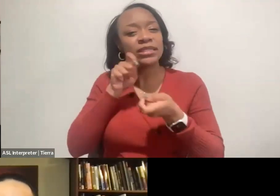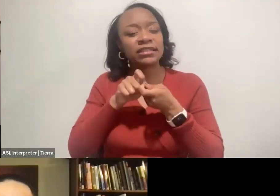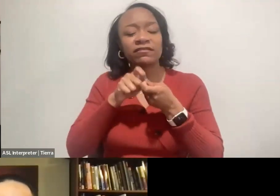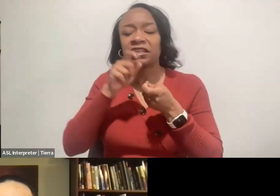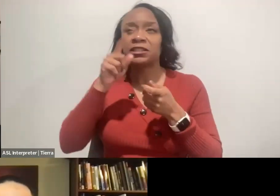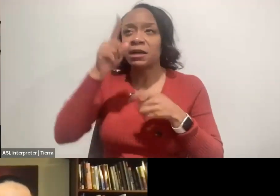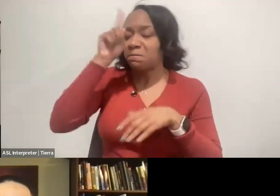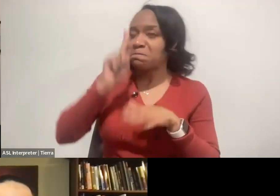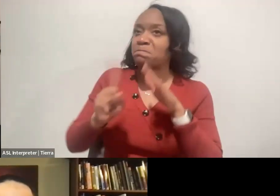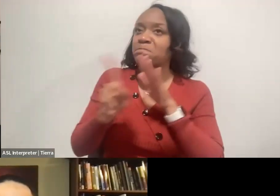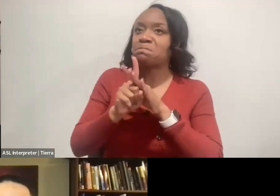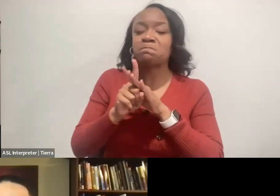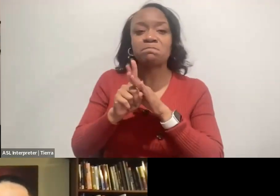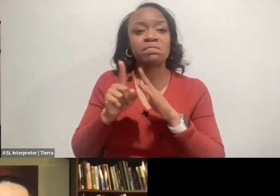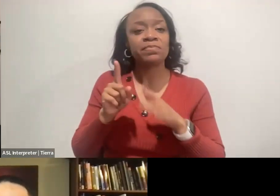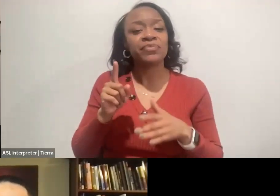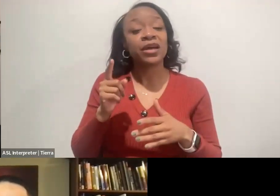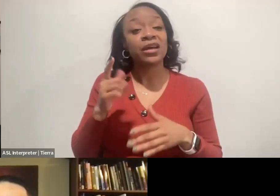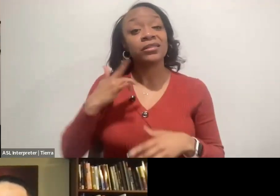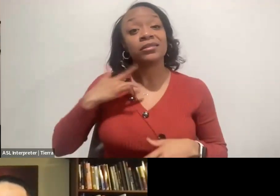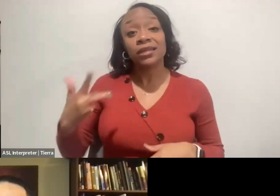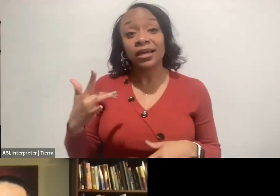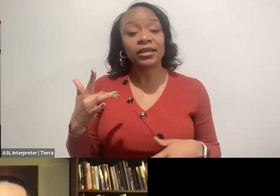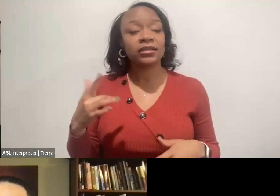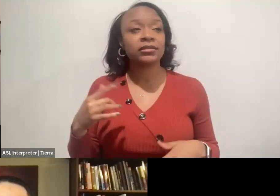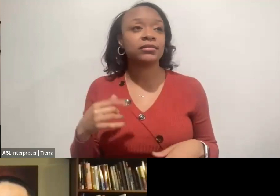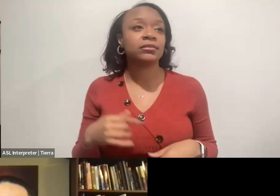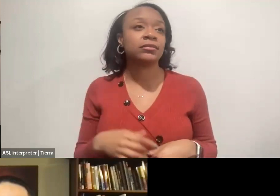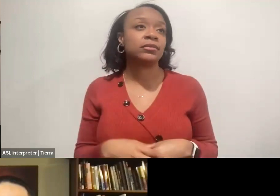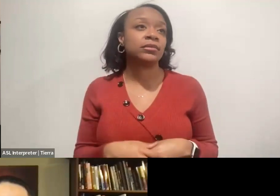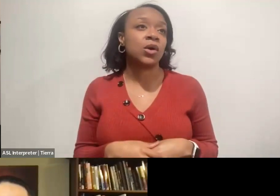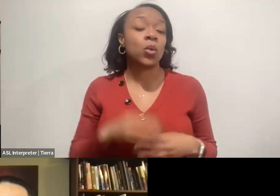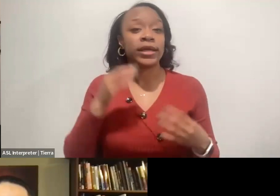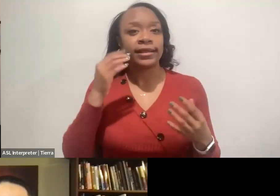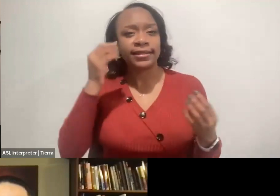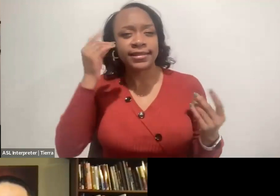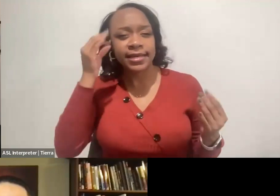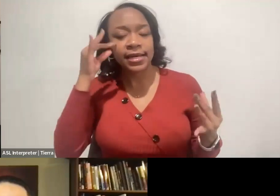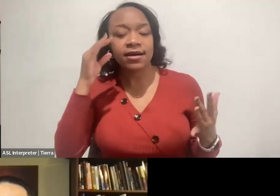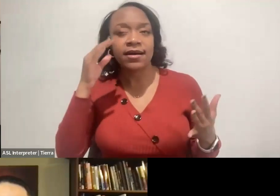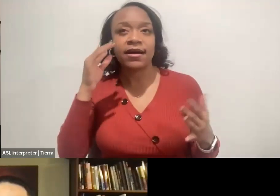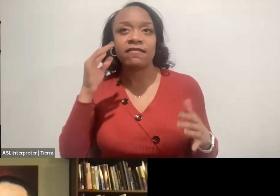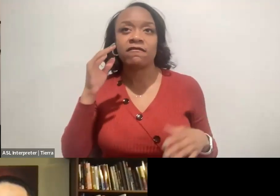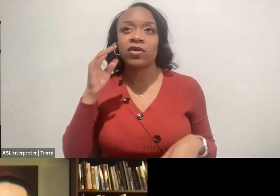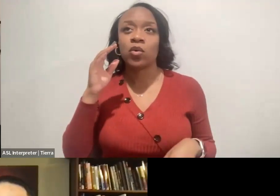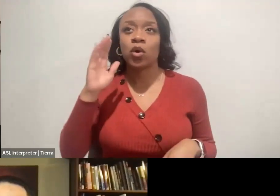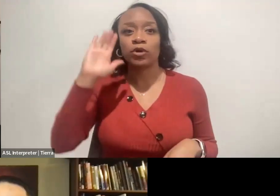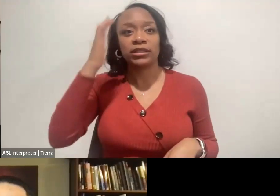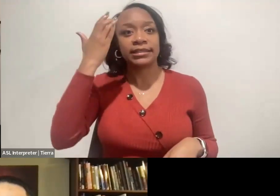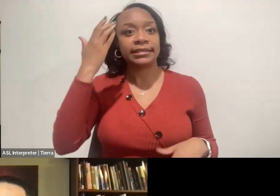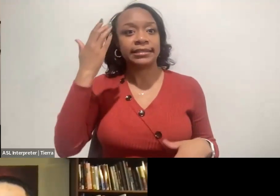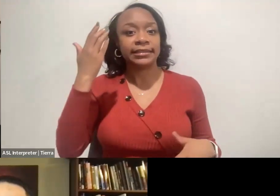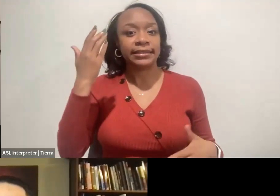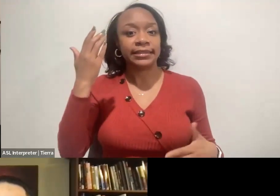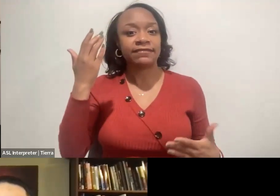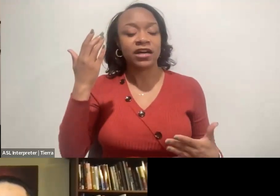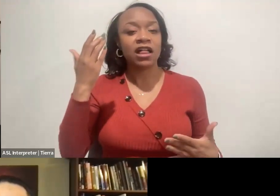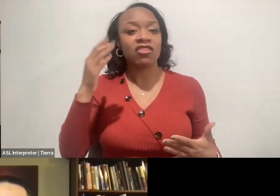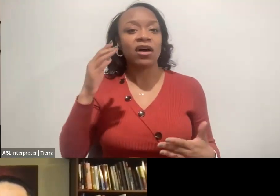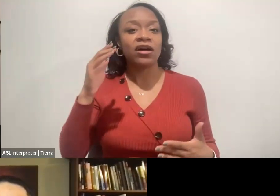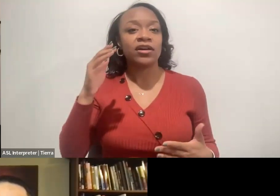offhand, we tend to think of or encourage to perceive the venerable journalist Walter